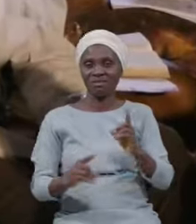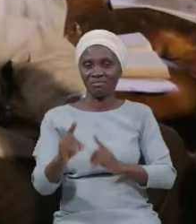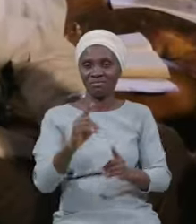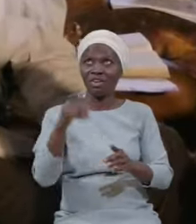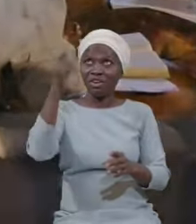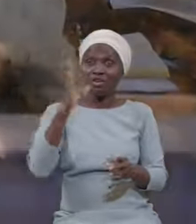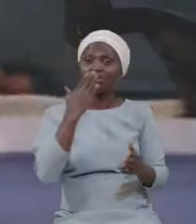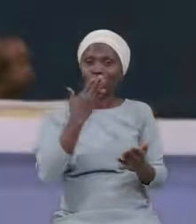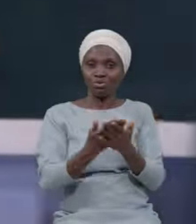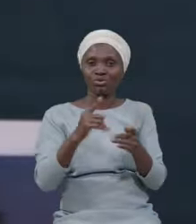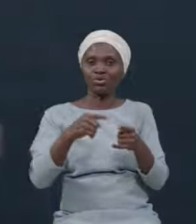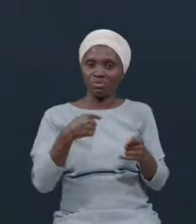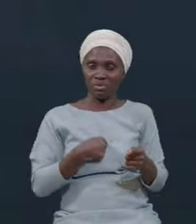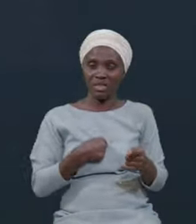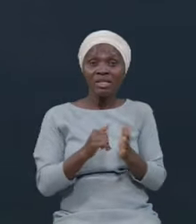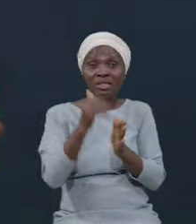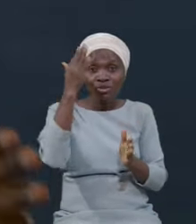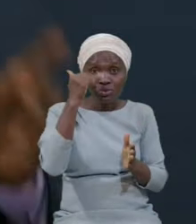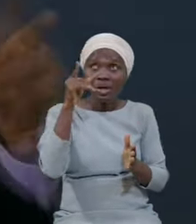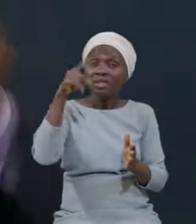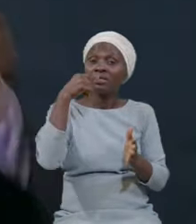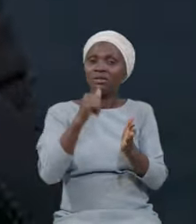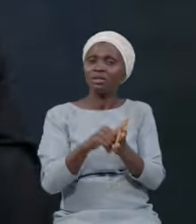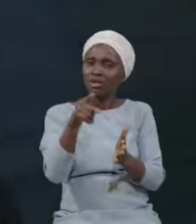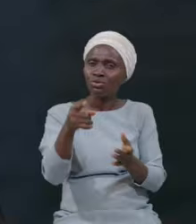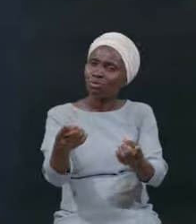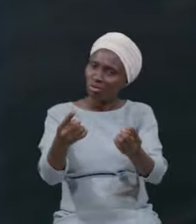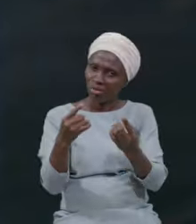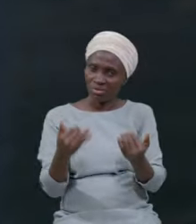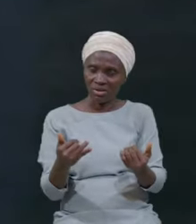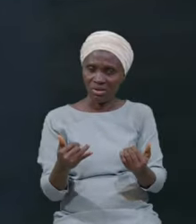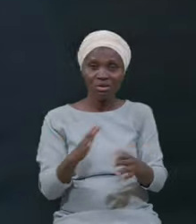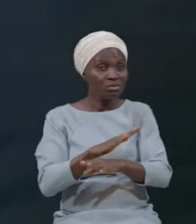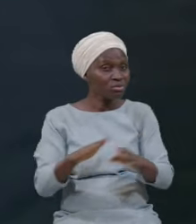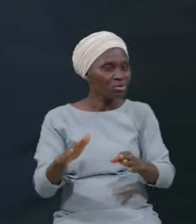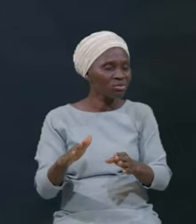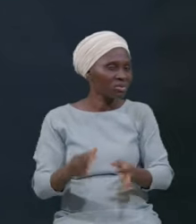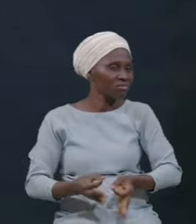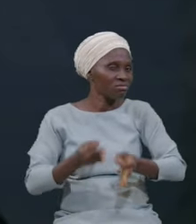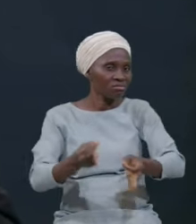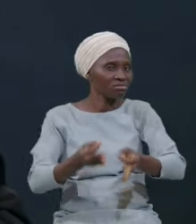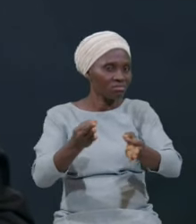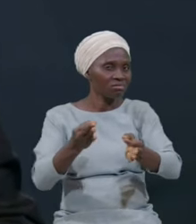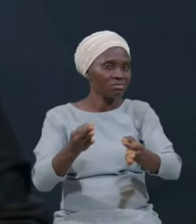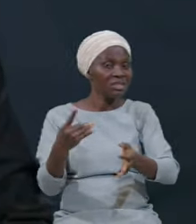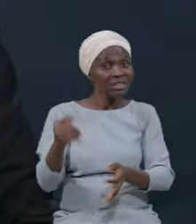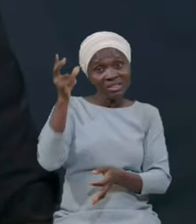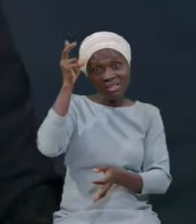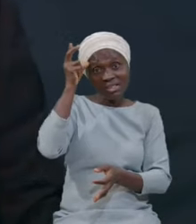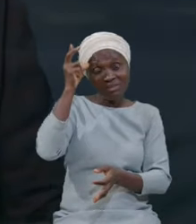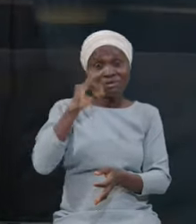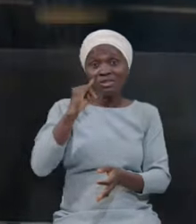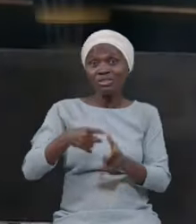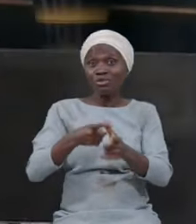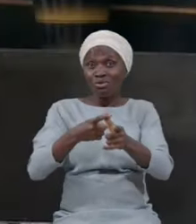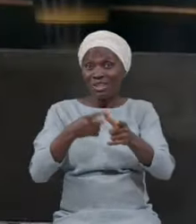That's why he says, come now, don't waste time. The devil is running faster than you can see him.